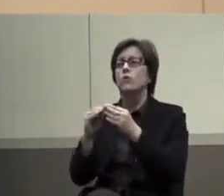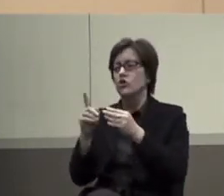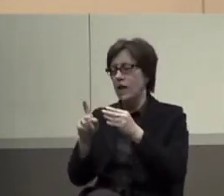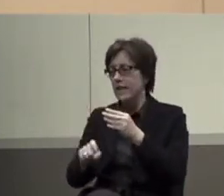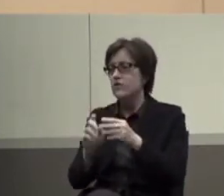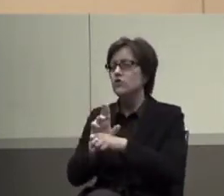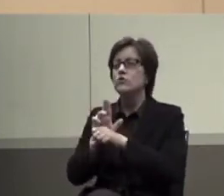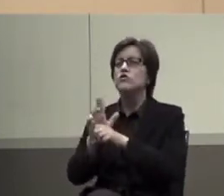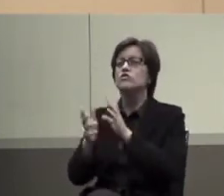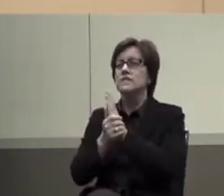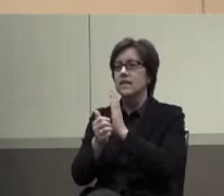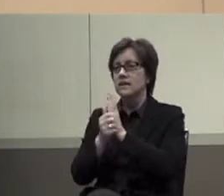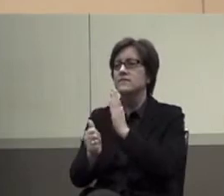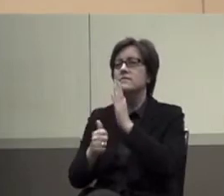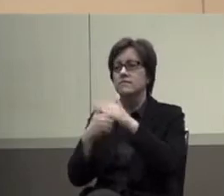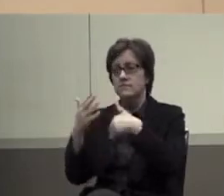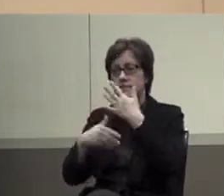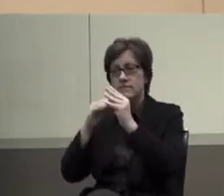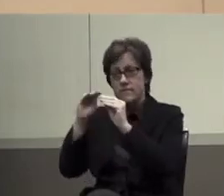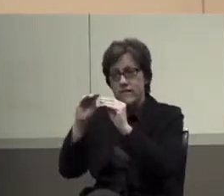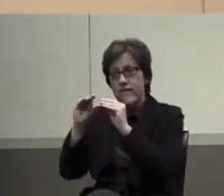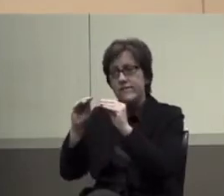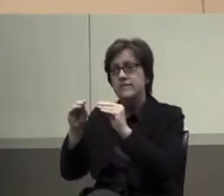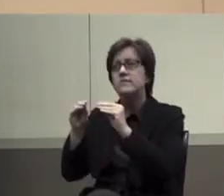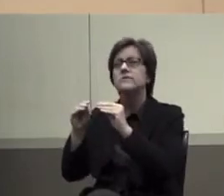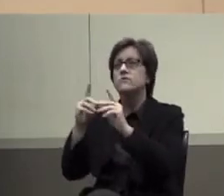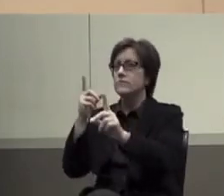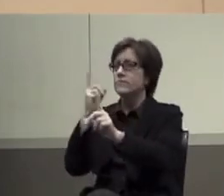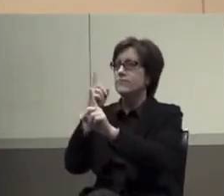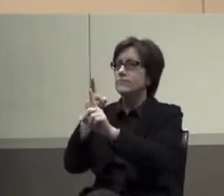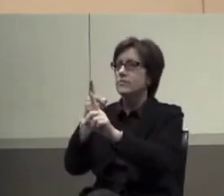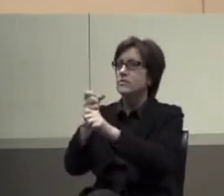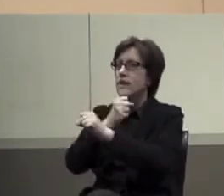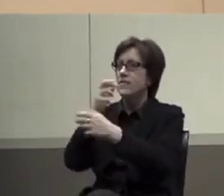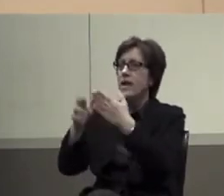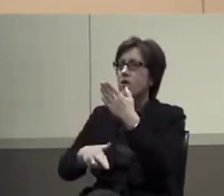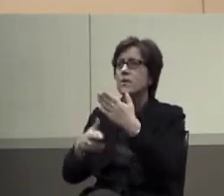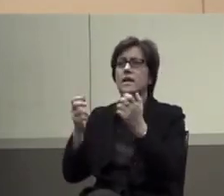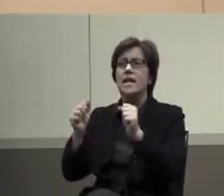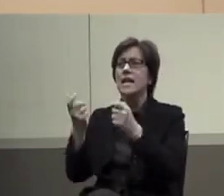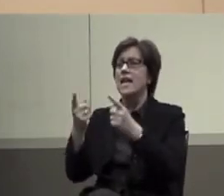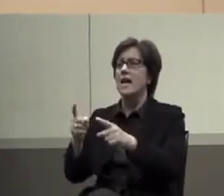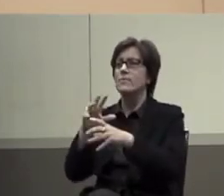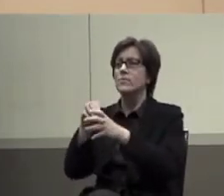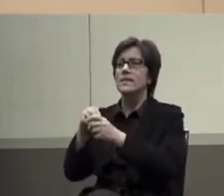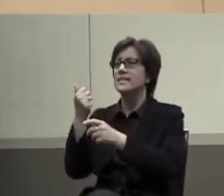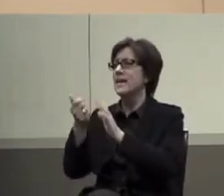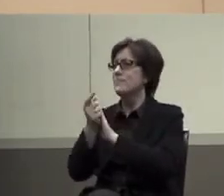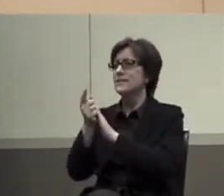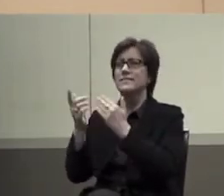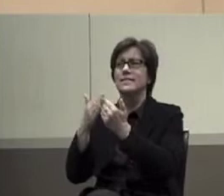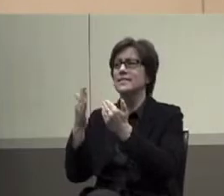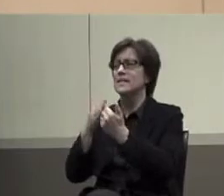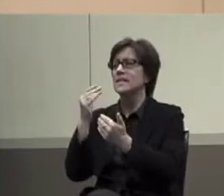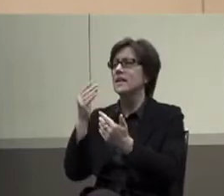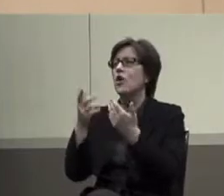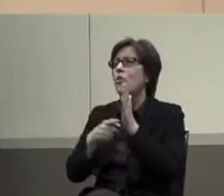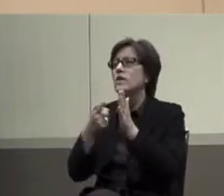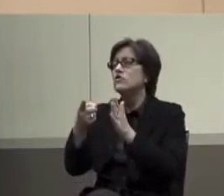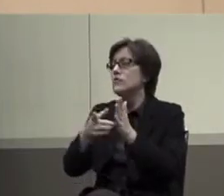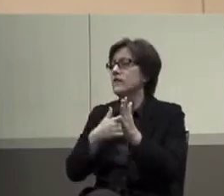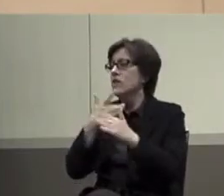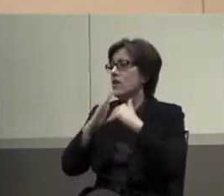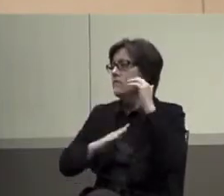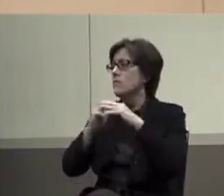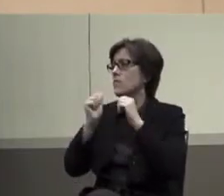nature of the problem. Now, to me, that's the key. Almost never will those 2 things be synced. The more